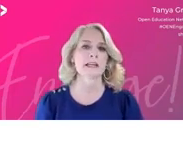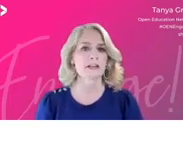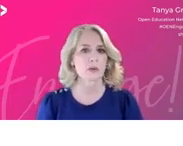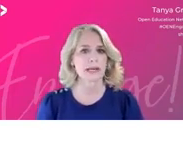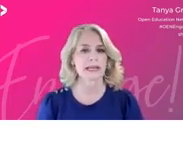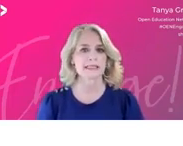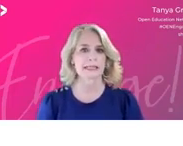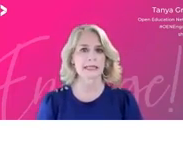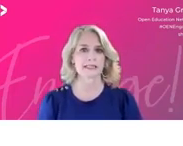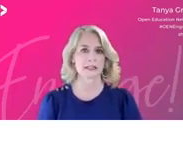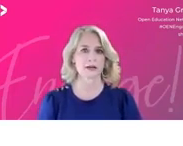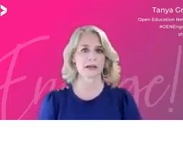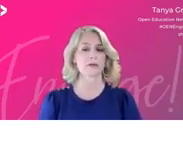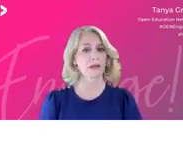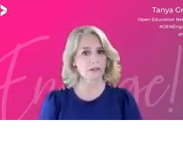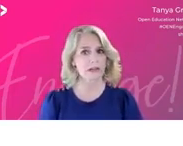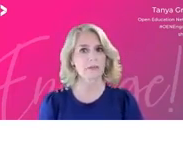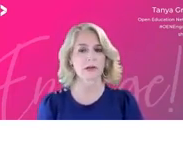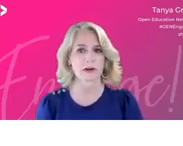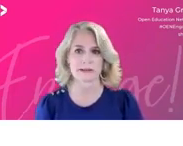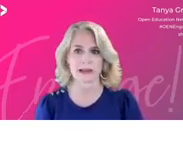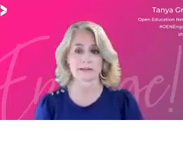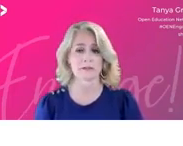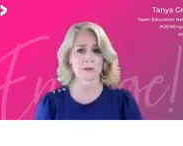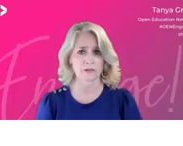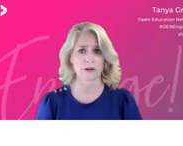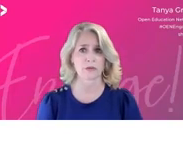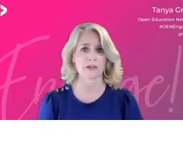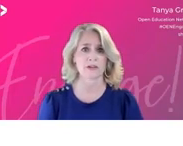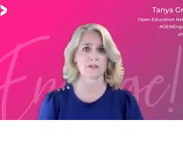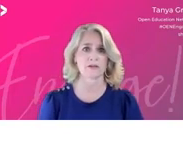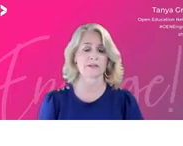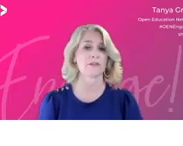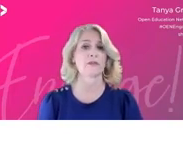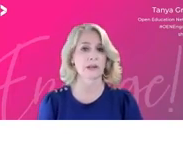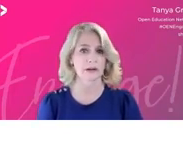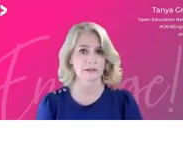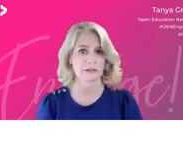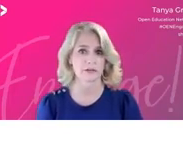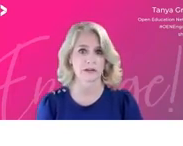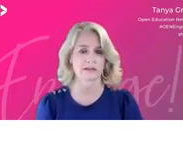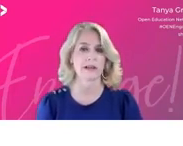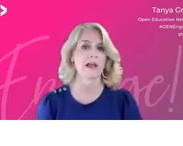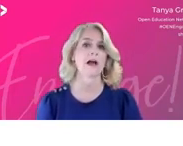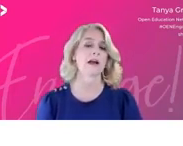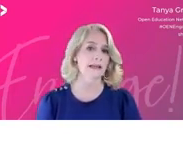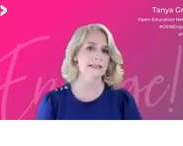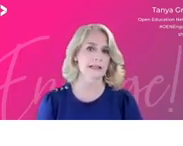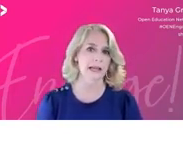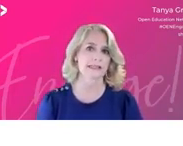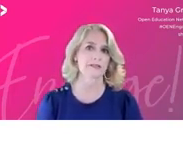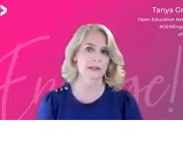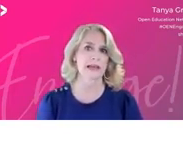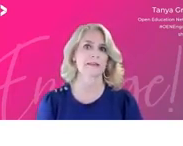A study in 2019 declared that racially minoritized and first-generation students at four-year institutions are